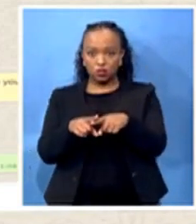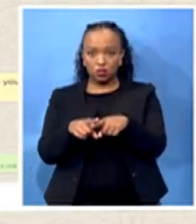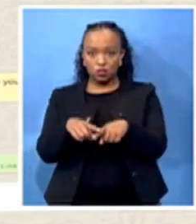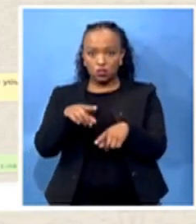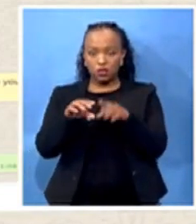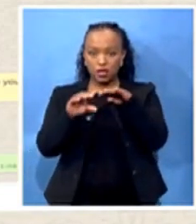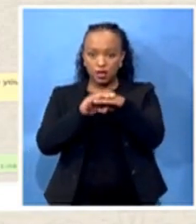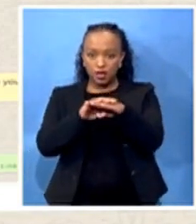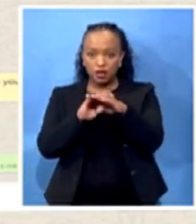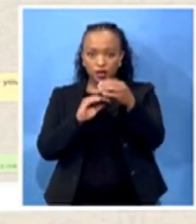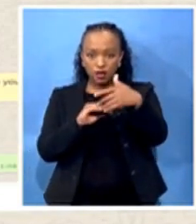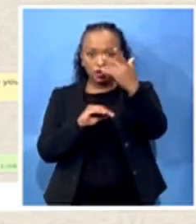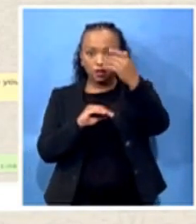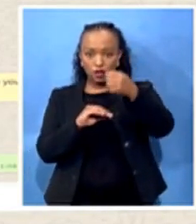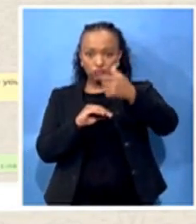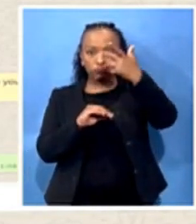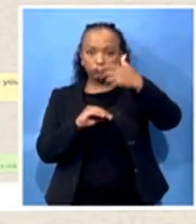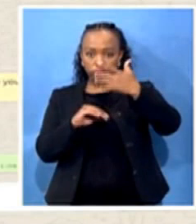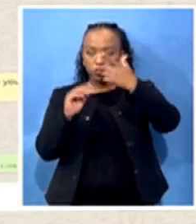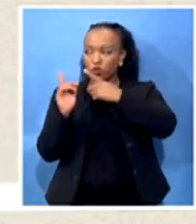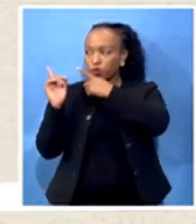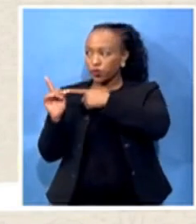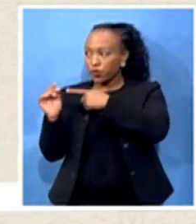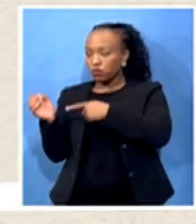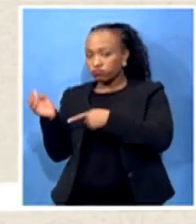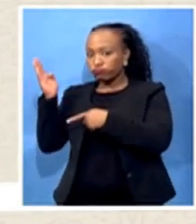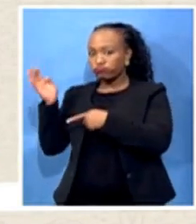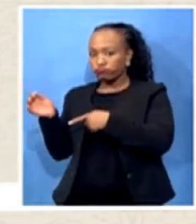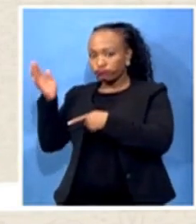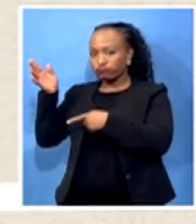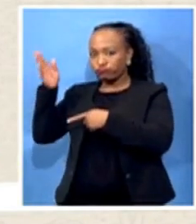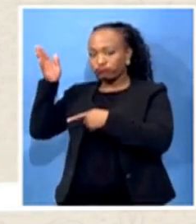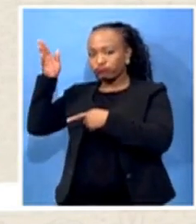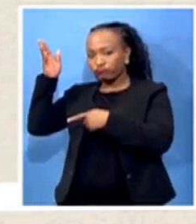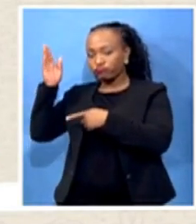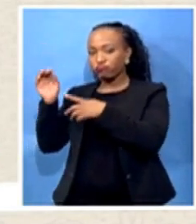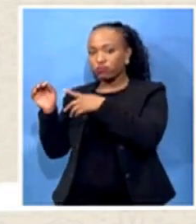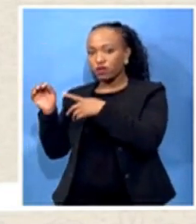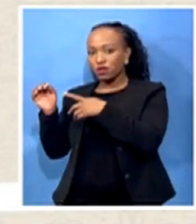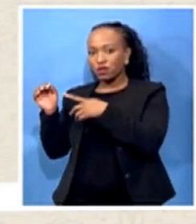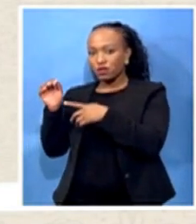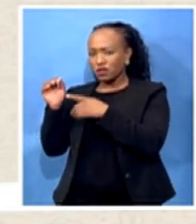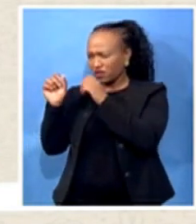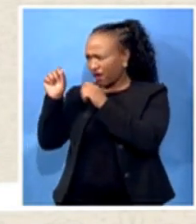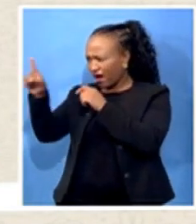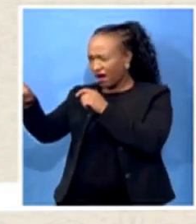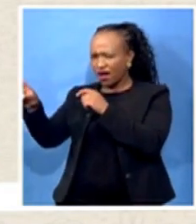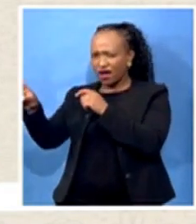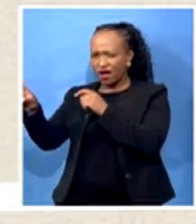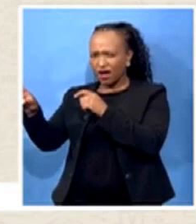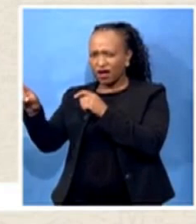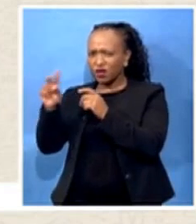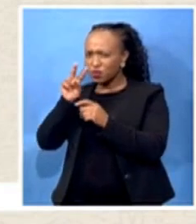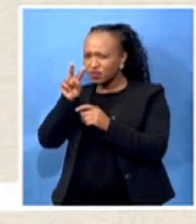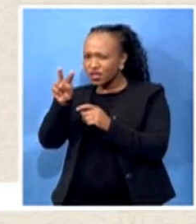in a word. It's a bit far from me, so I'm going to need right there you see the translation menu coming up. Well,